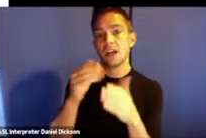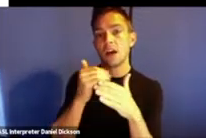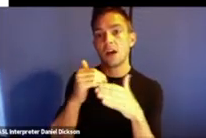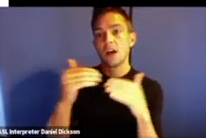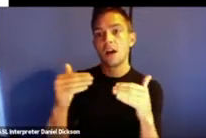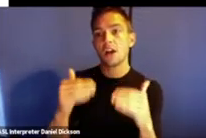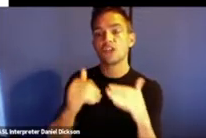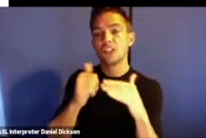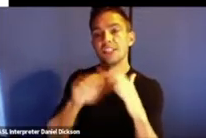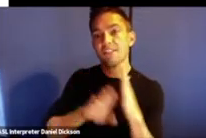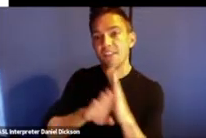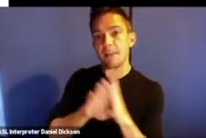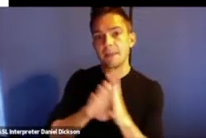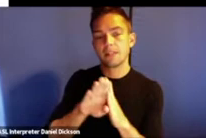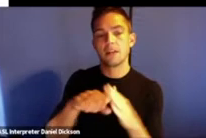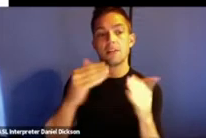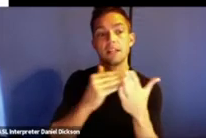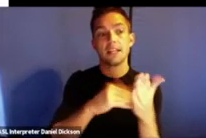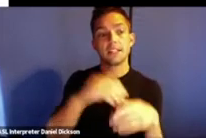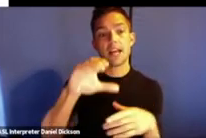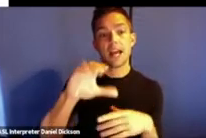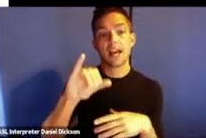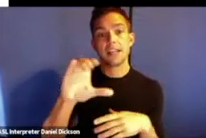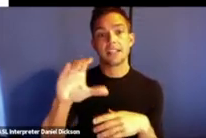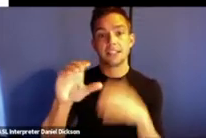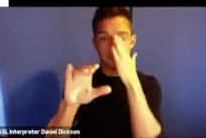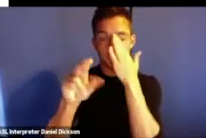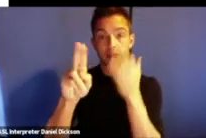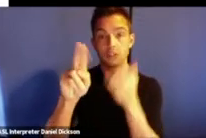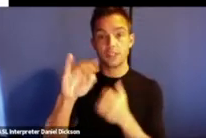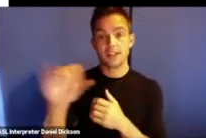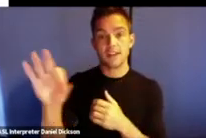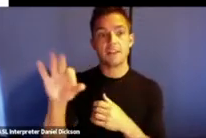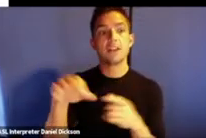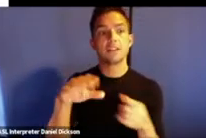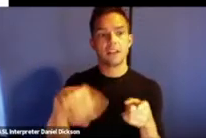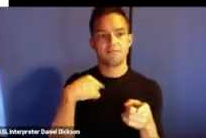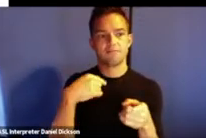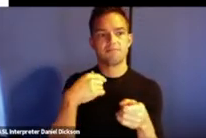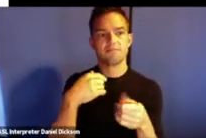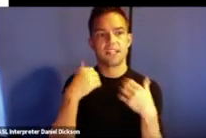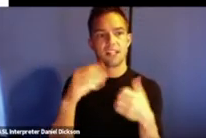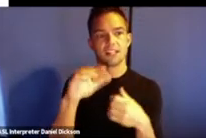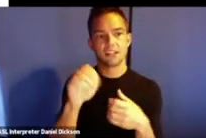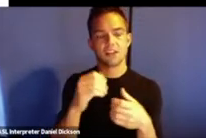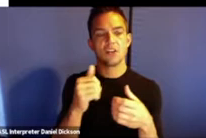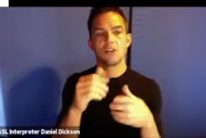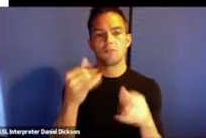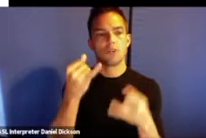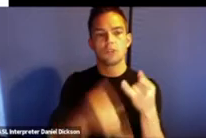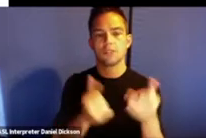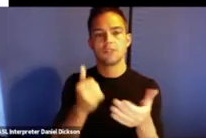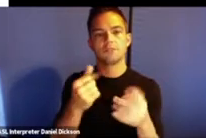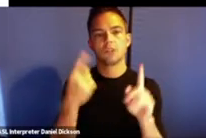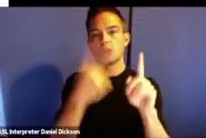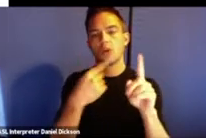the lessons from the ICF that's really educated the health system in particular was that the ultimate goal for children with disabilities is to have